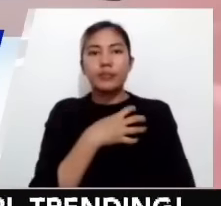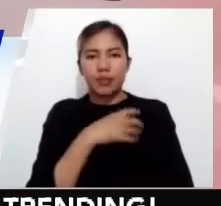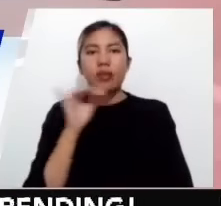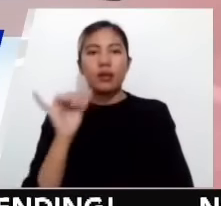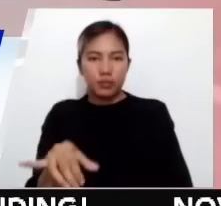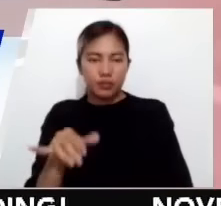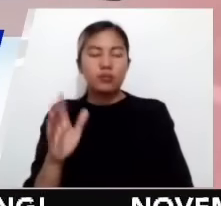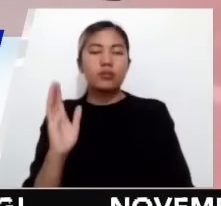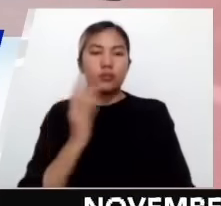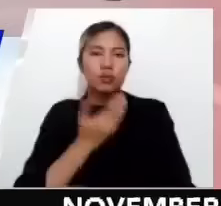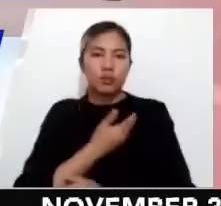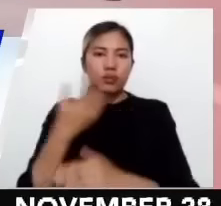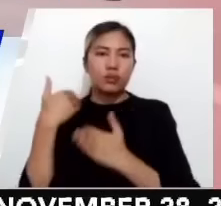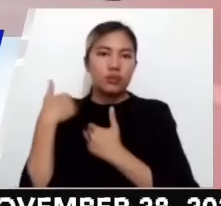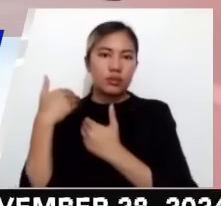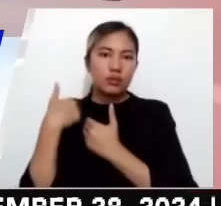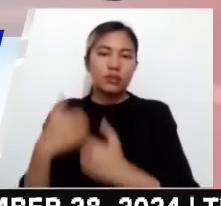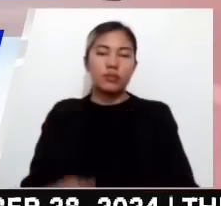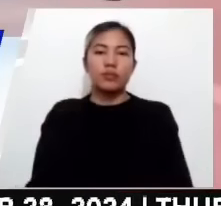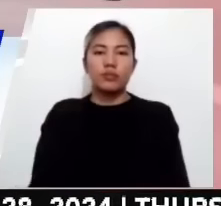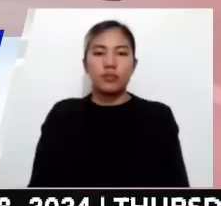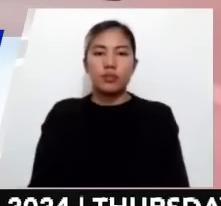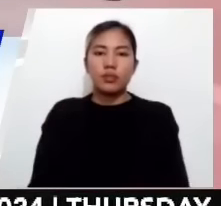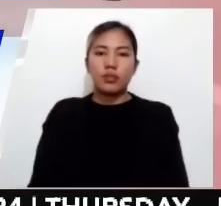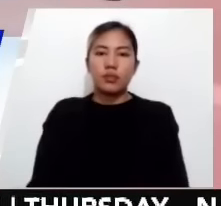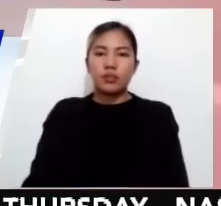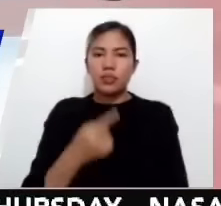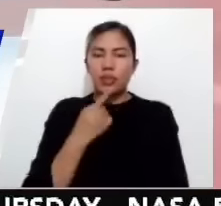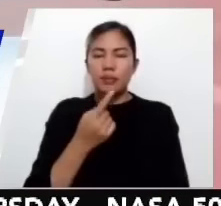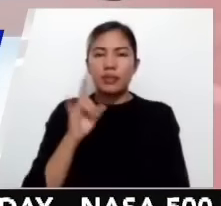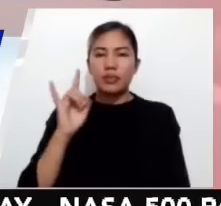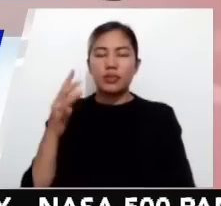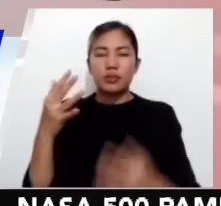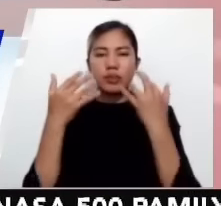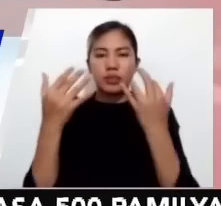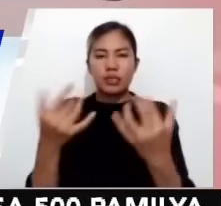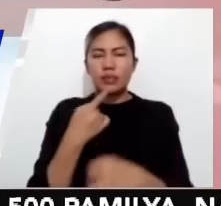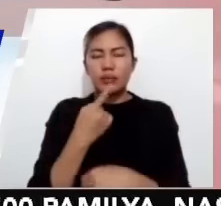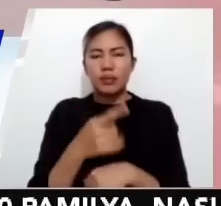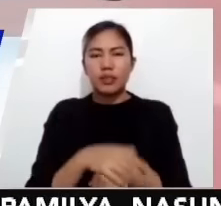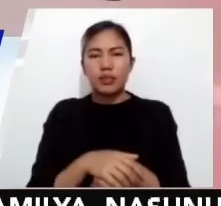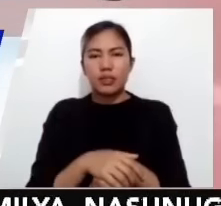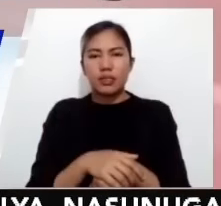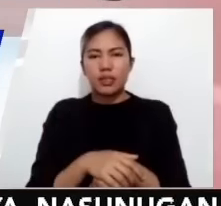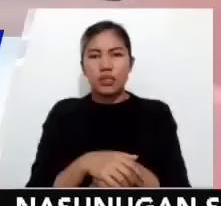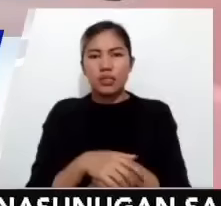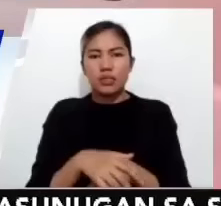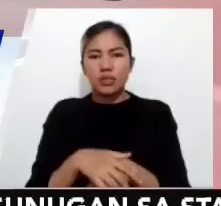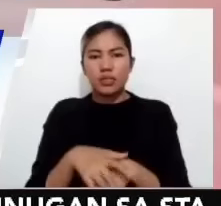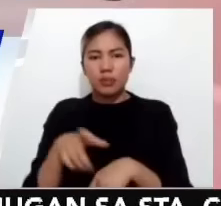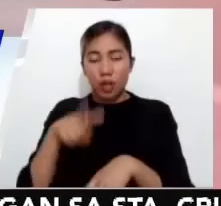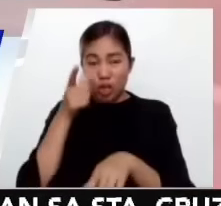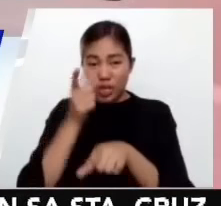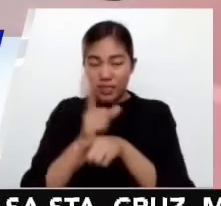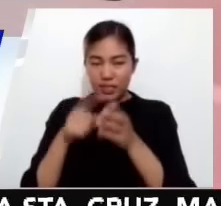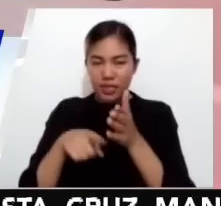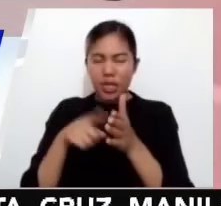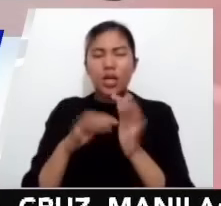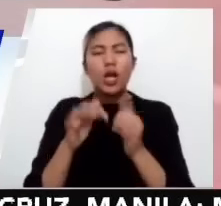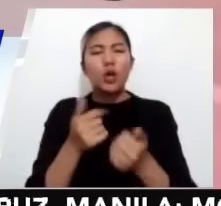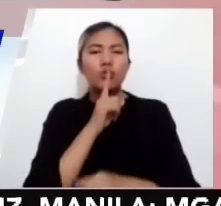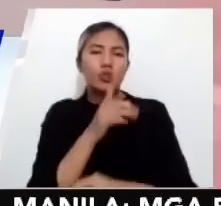Mm-hmm. Sinabi niyo po sa press conference kamakailan na hindi dapat mag-loyalty check. Gaano kayo kasigurado po sa puntong ito? Sa ngayon po, no,